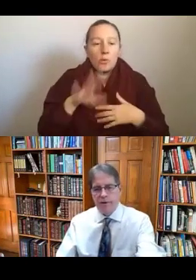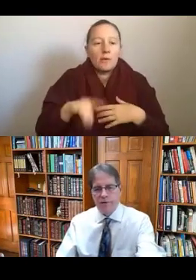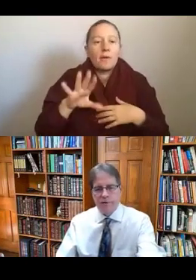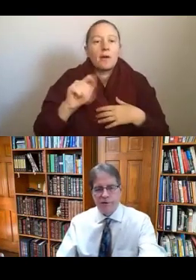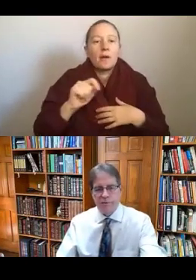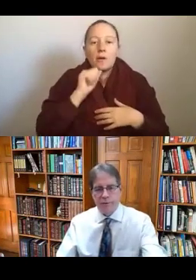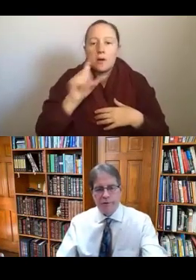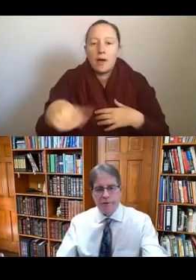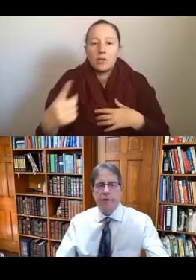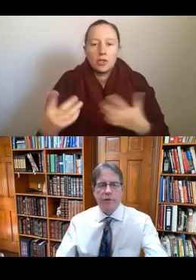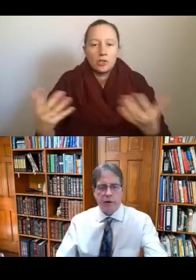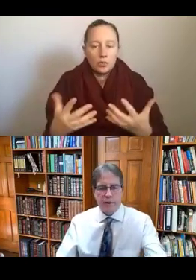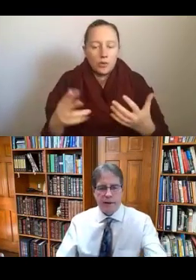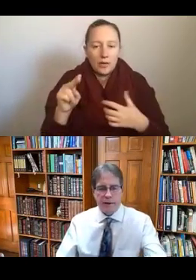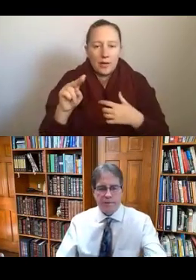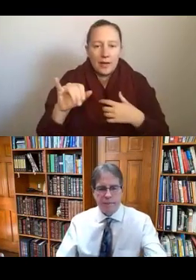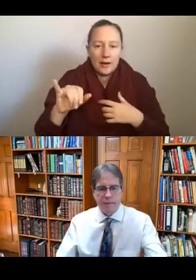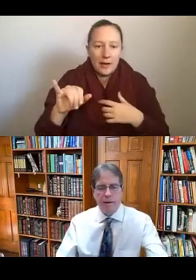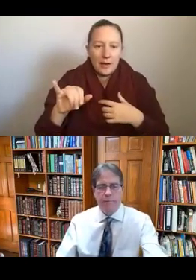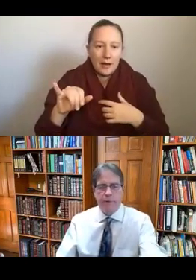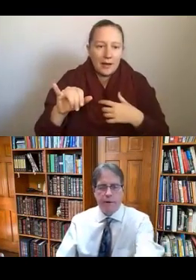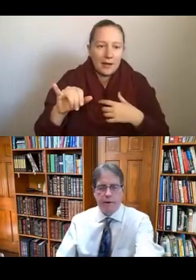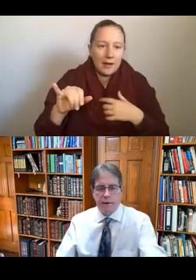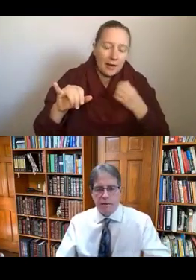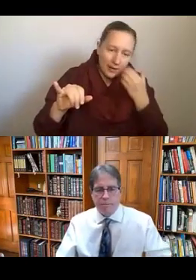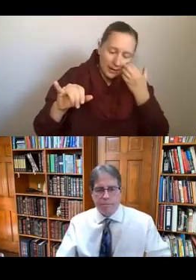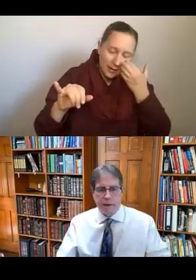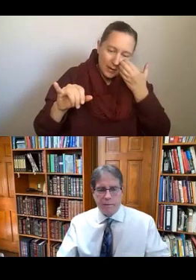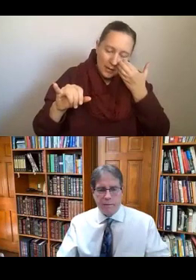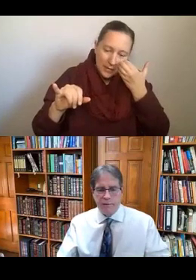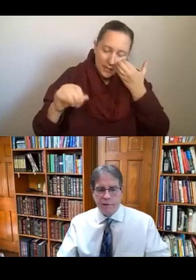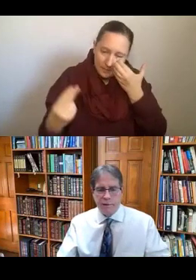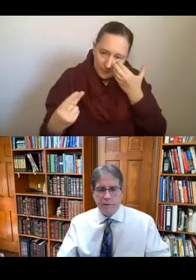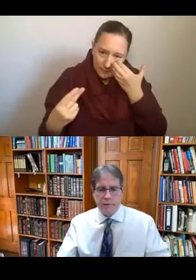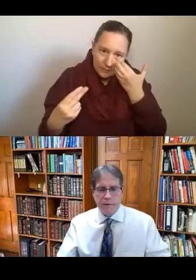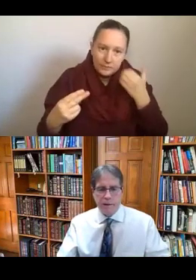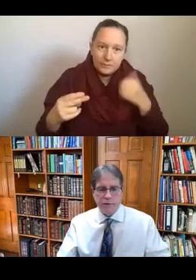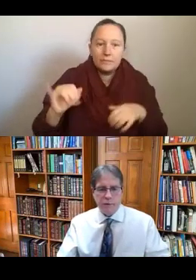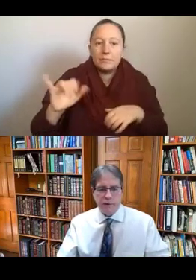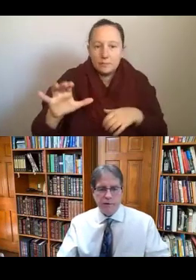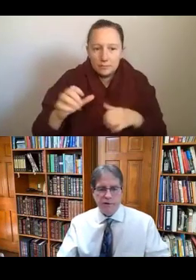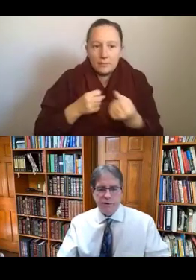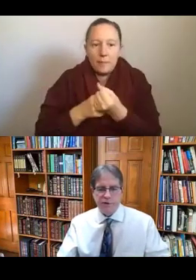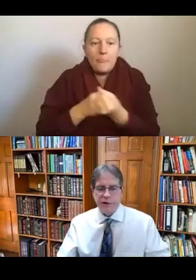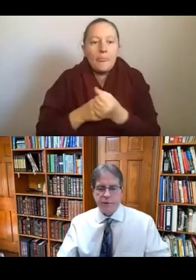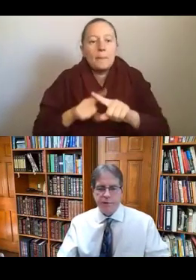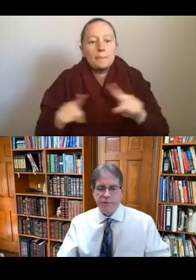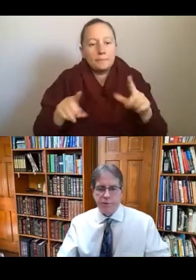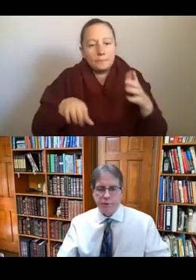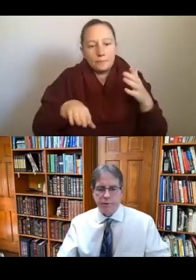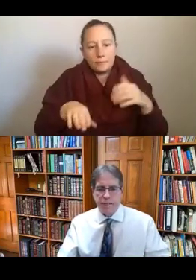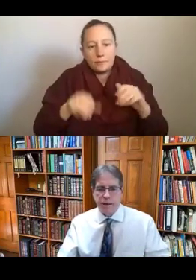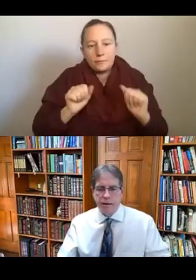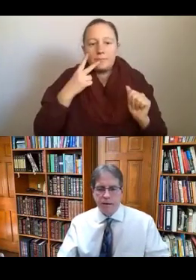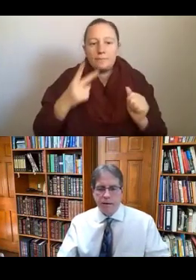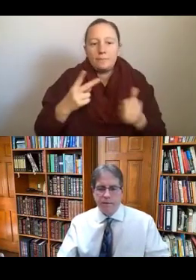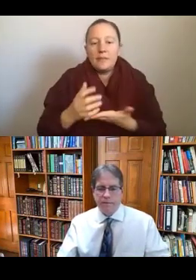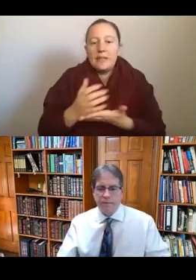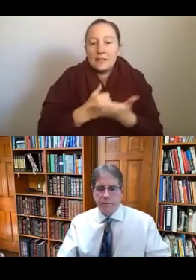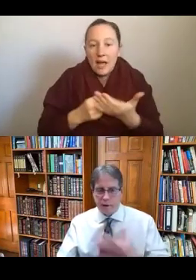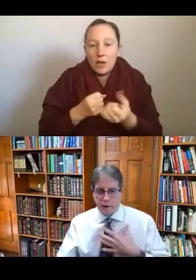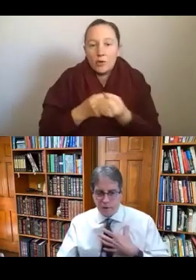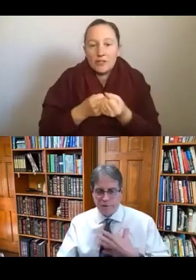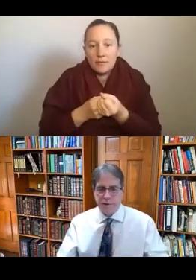what NICHD supports and who to contact, but at the bottom of the entry here, you see salary support.